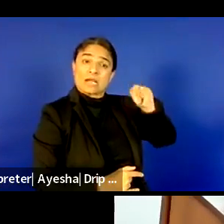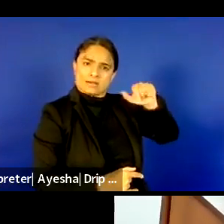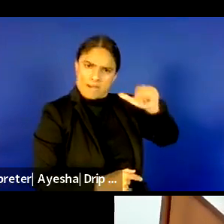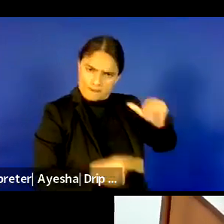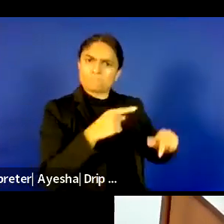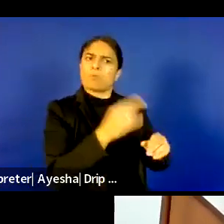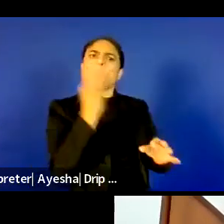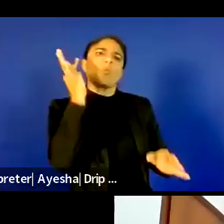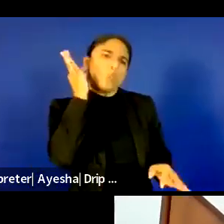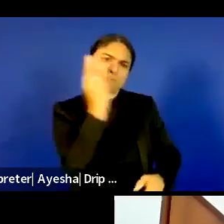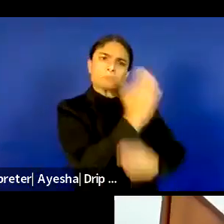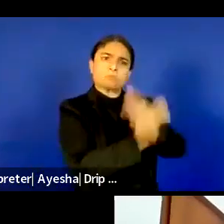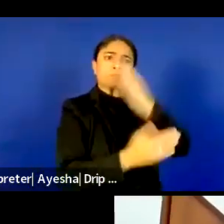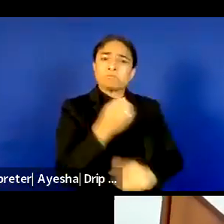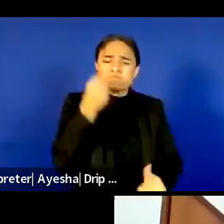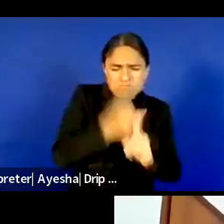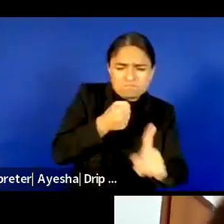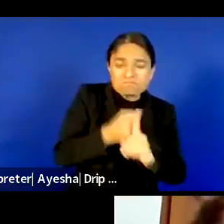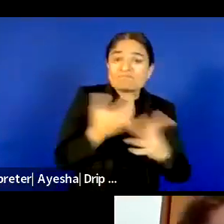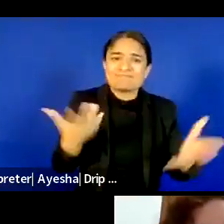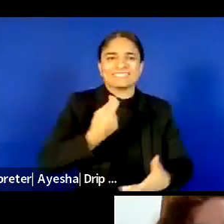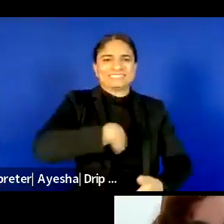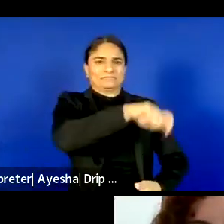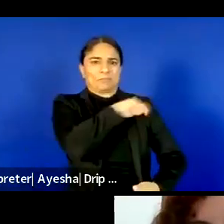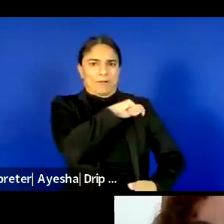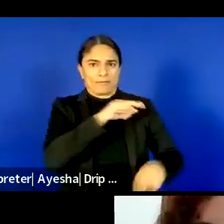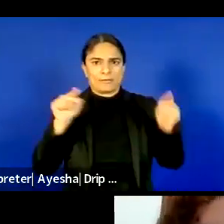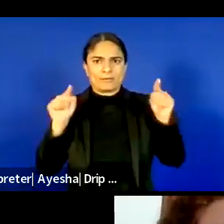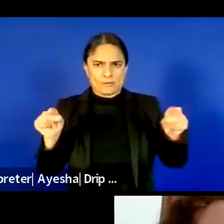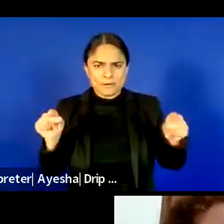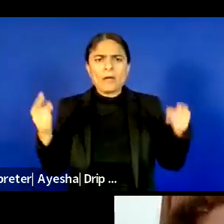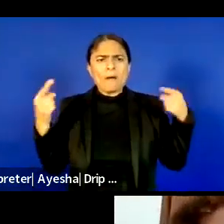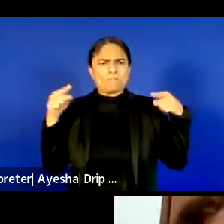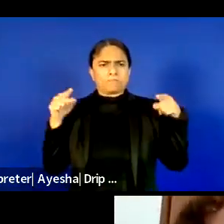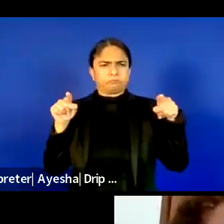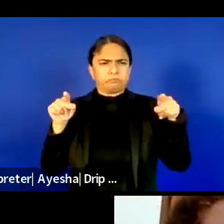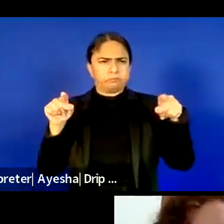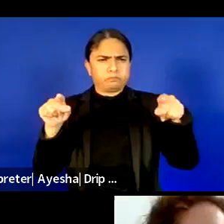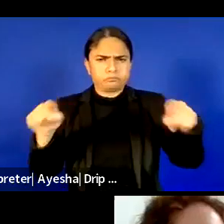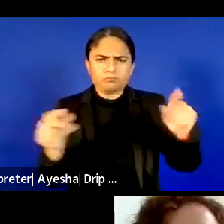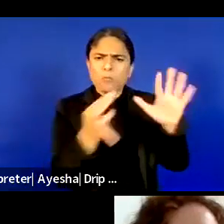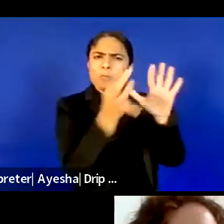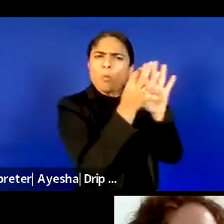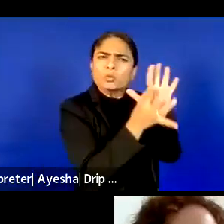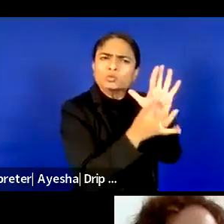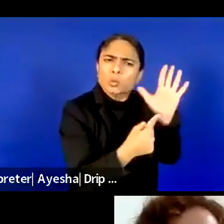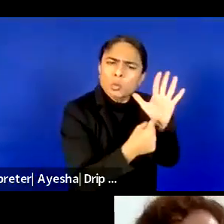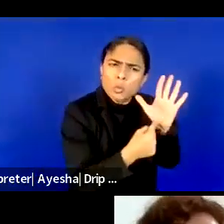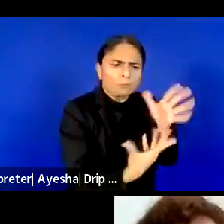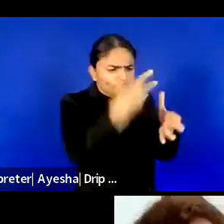So with that, Patricia, I want to bring you to the virtual floor. Please go ahead.